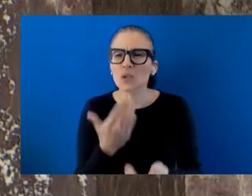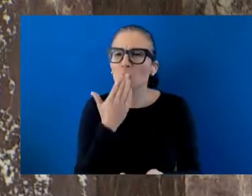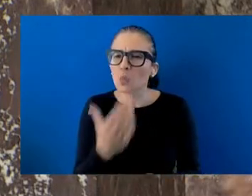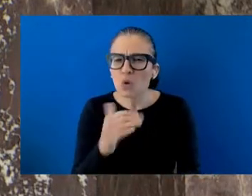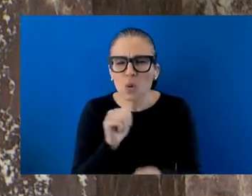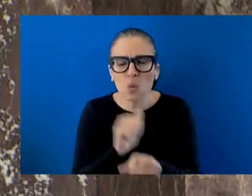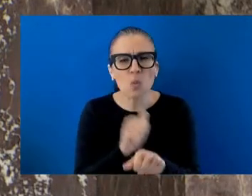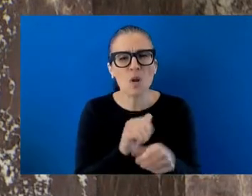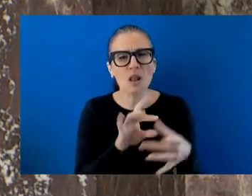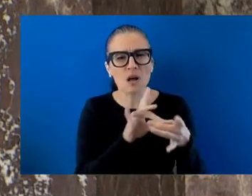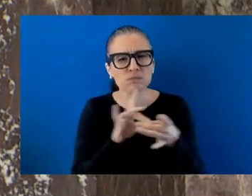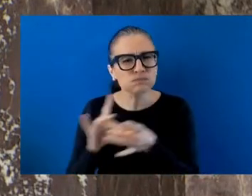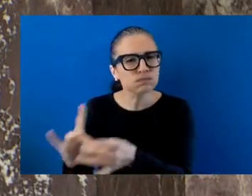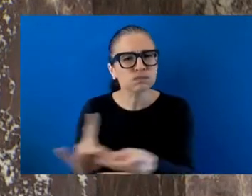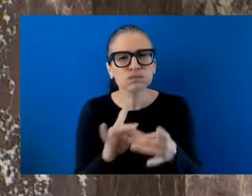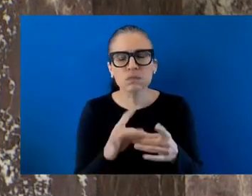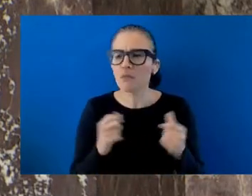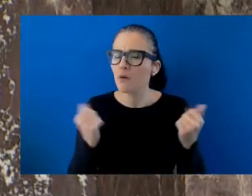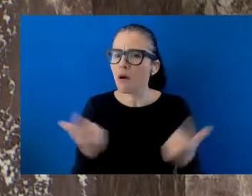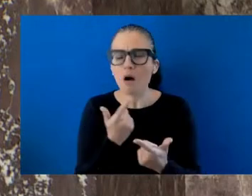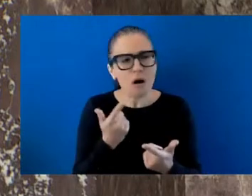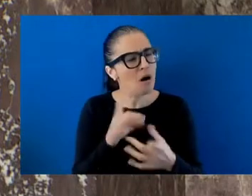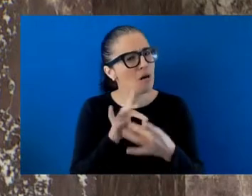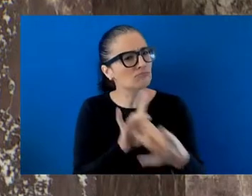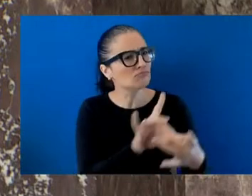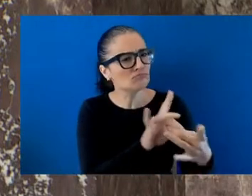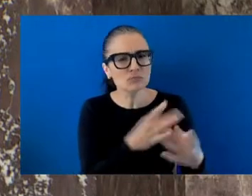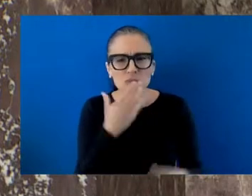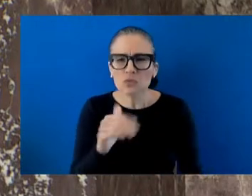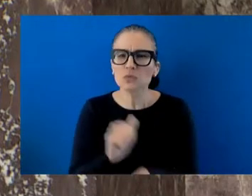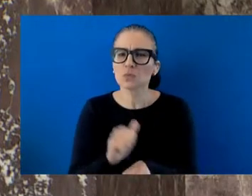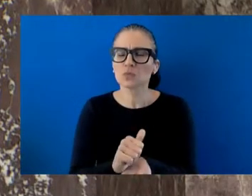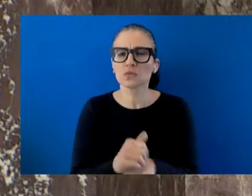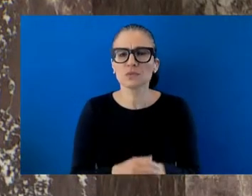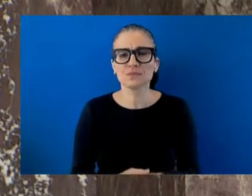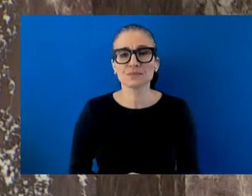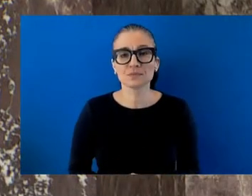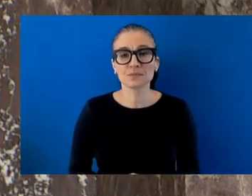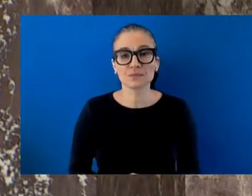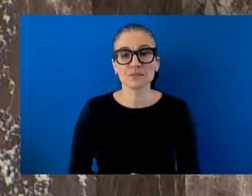Green Caucus, from Hannah from the BC Conservatives, and it's Will Martin. Will Martin